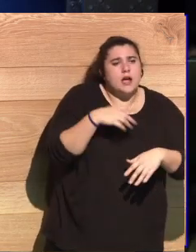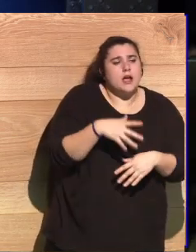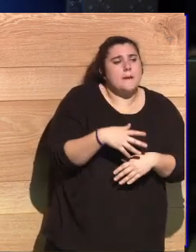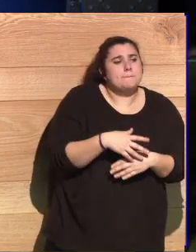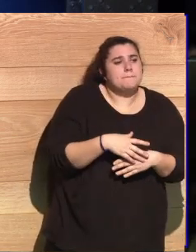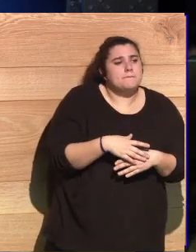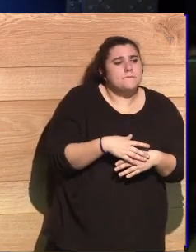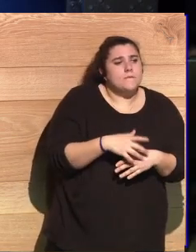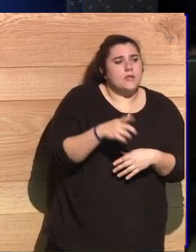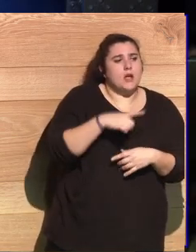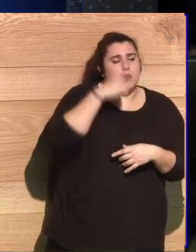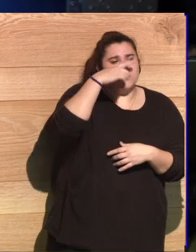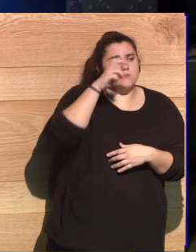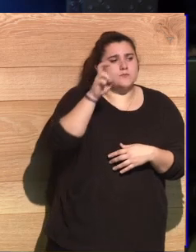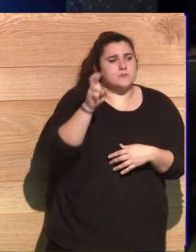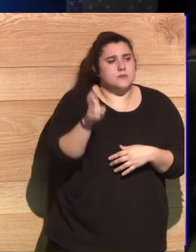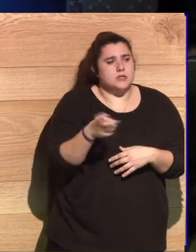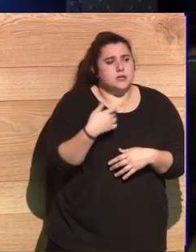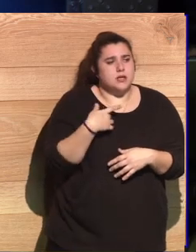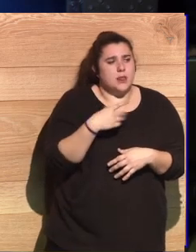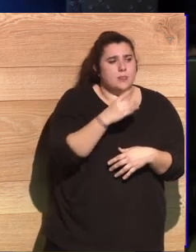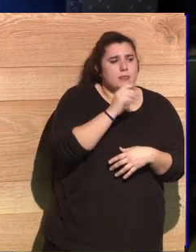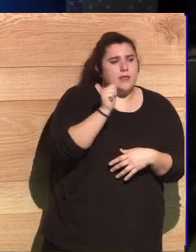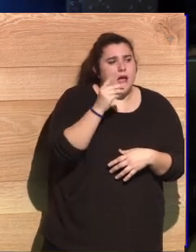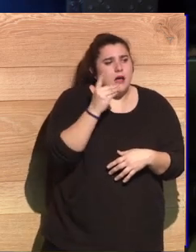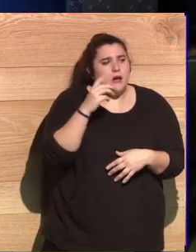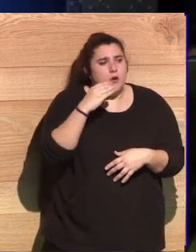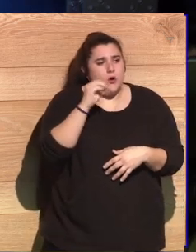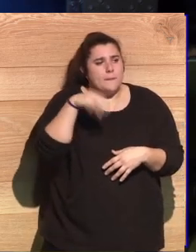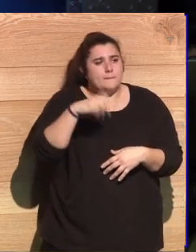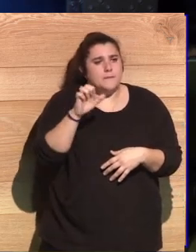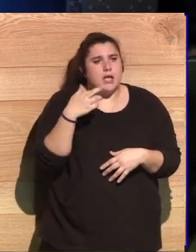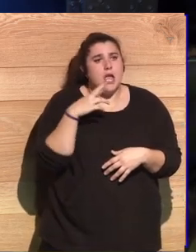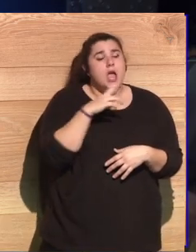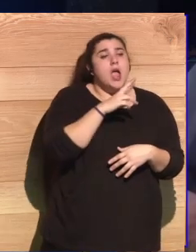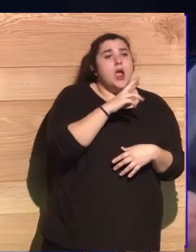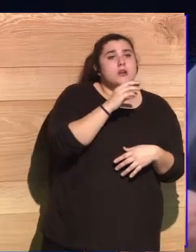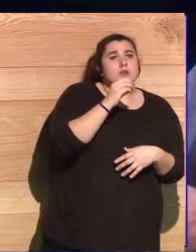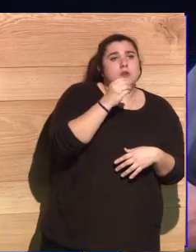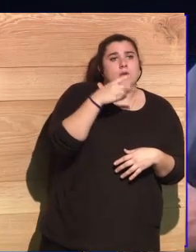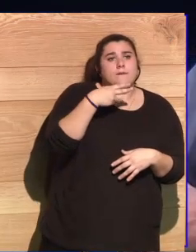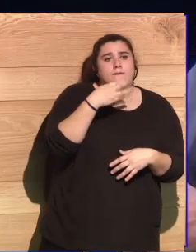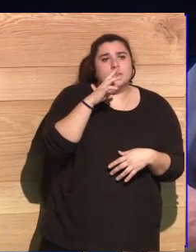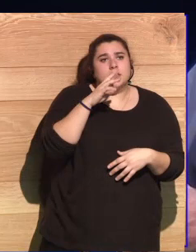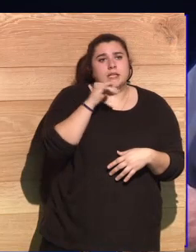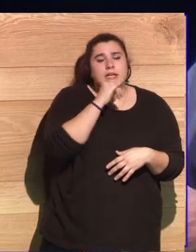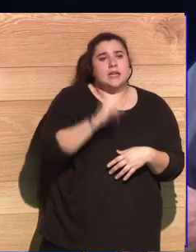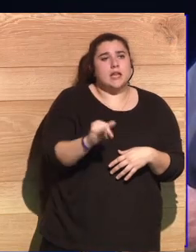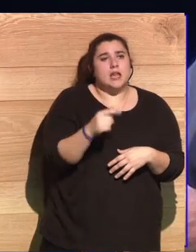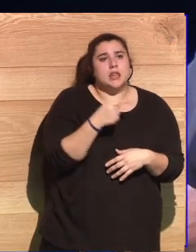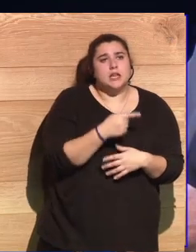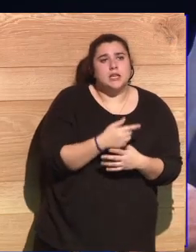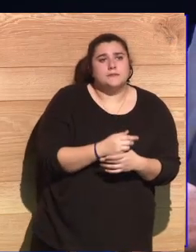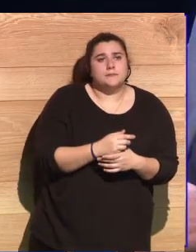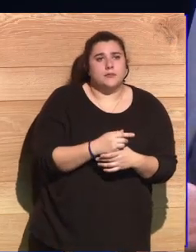by the American comics. The top comic with Spin Rodriguez.